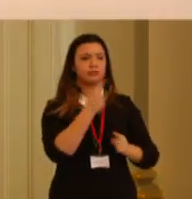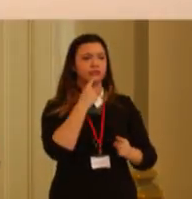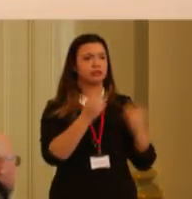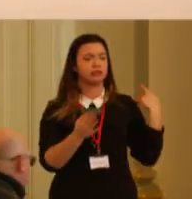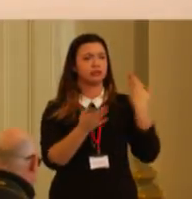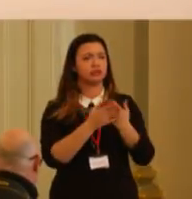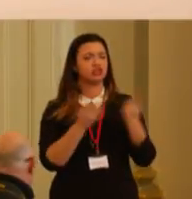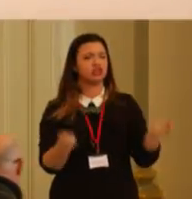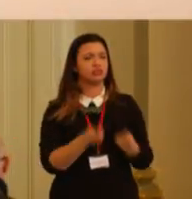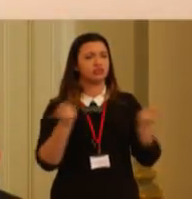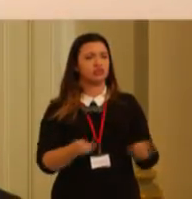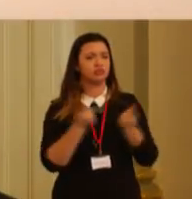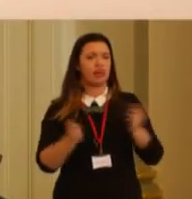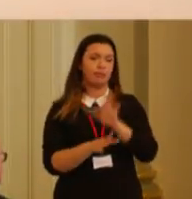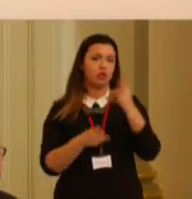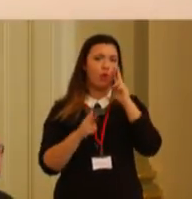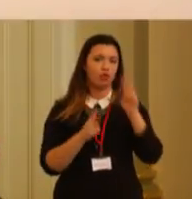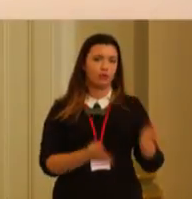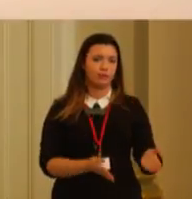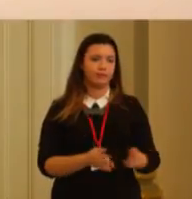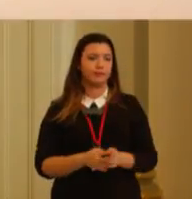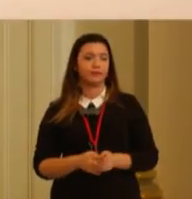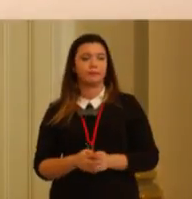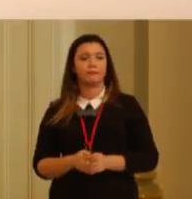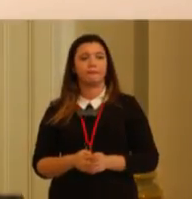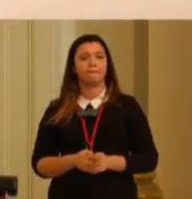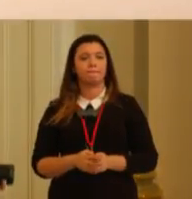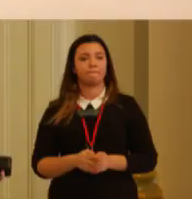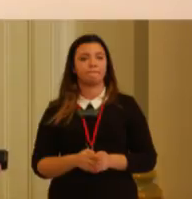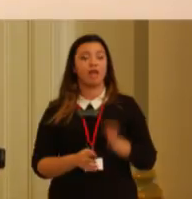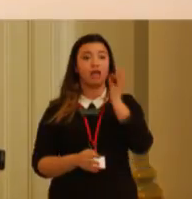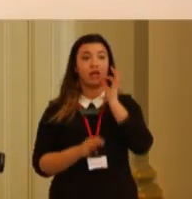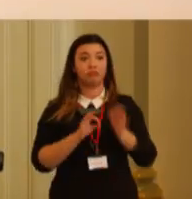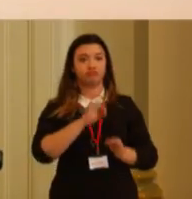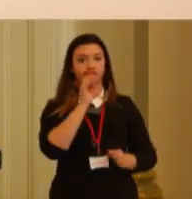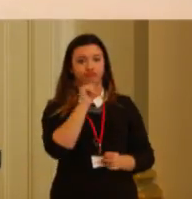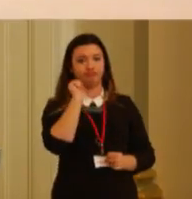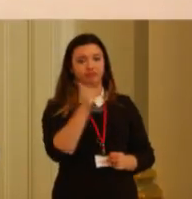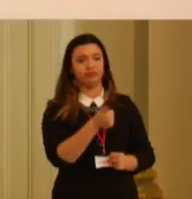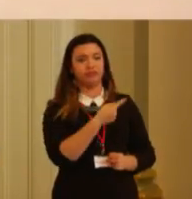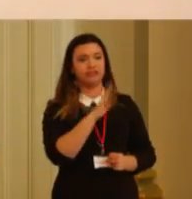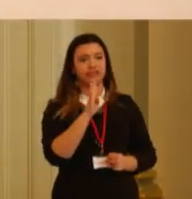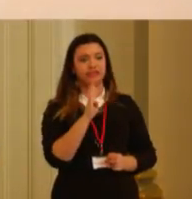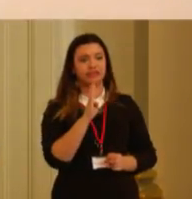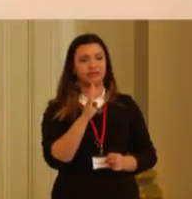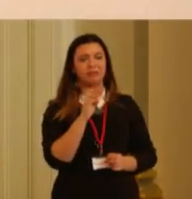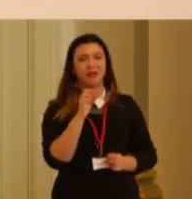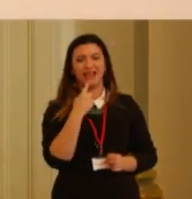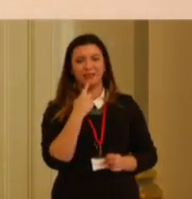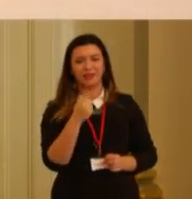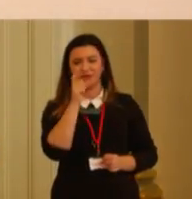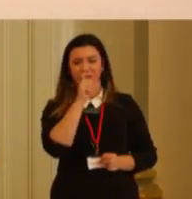Republic, have always been in such an effort. That's what we see. Since from those